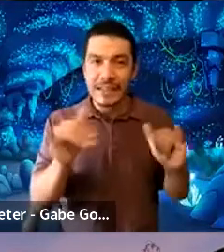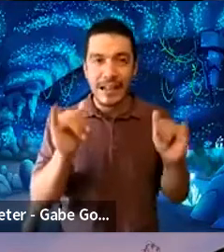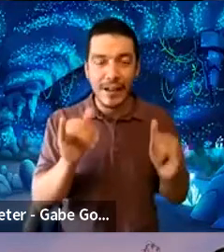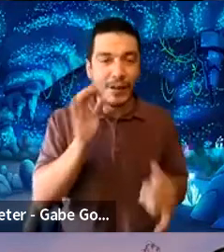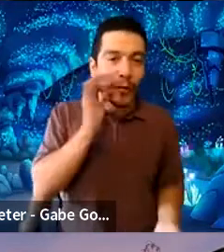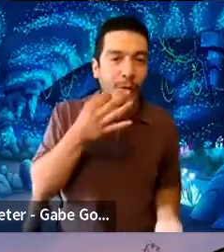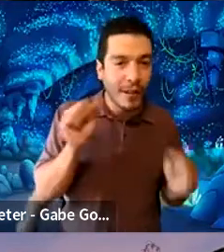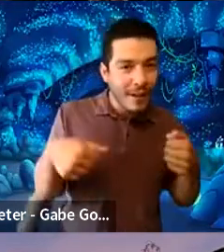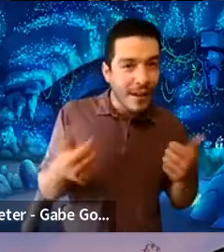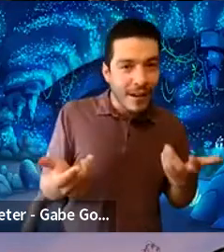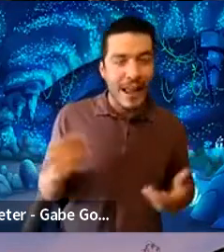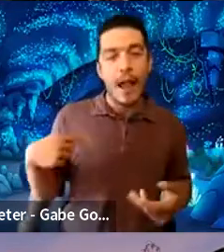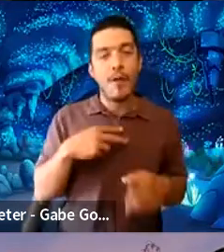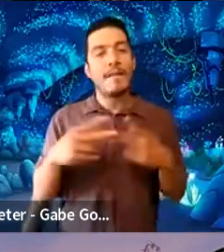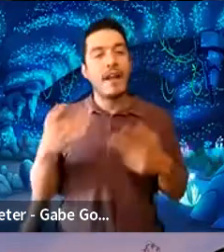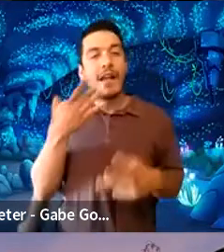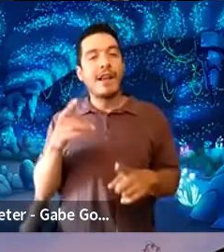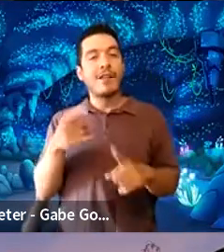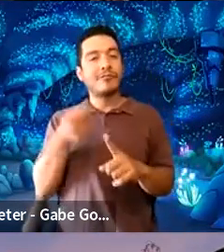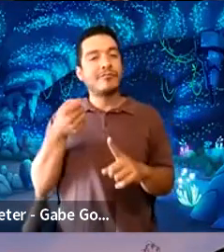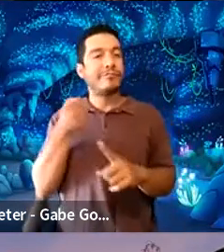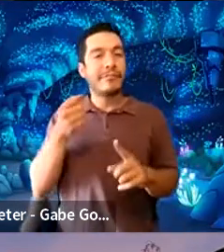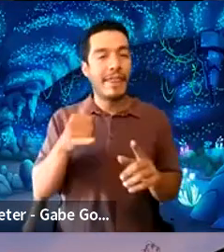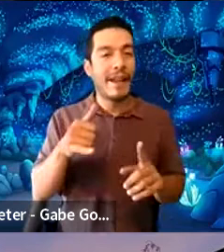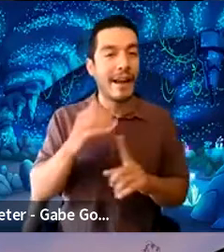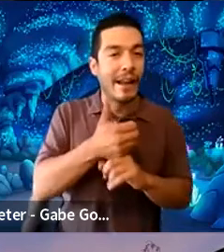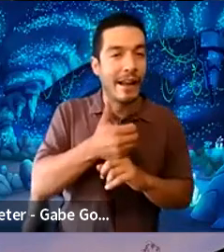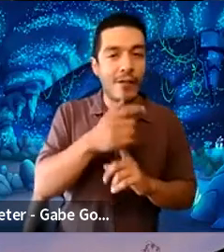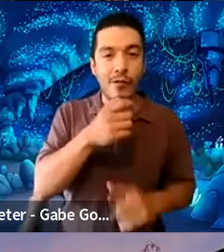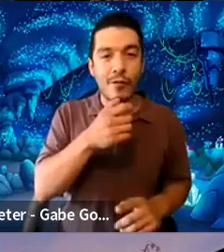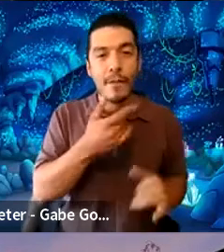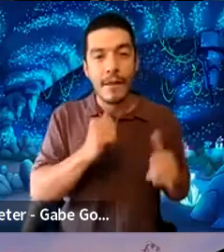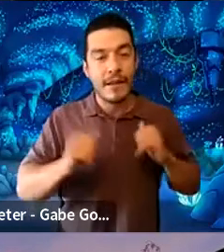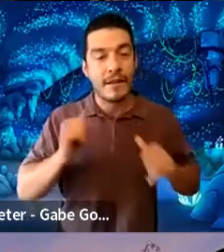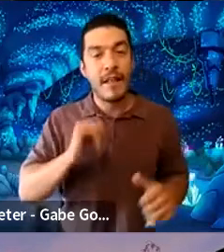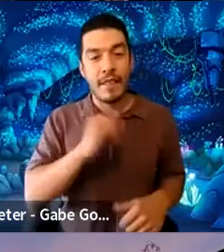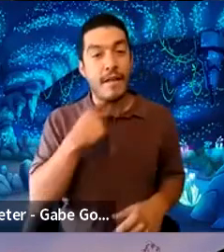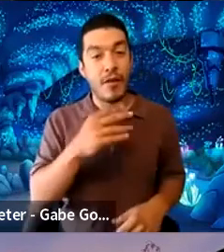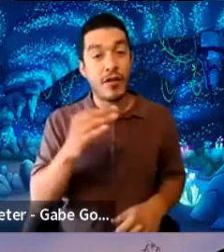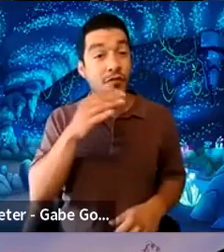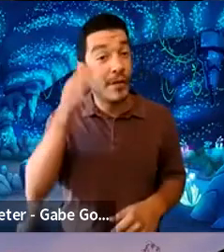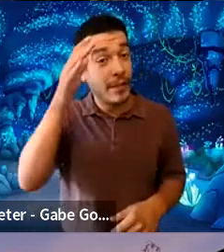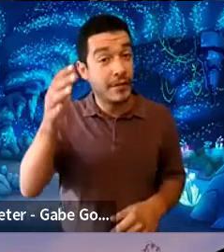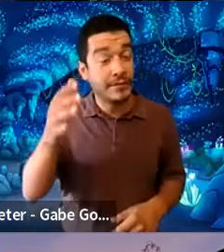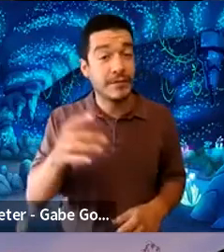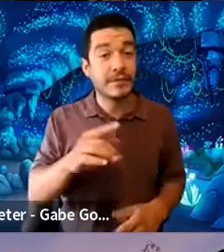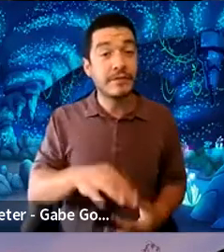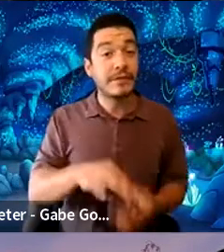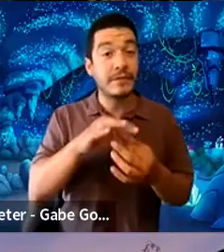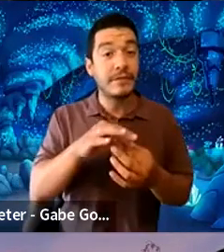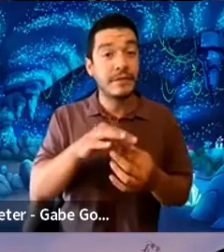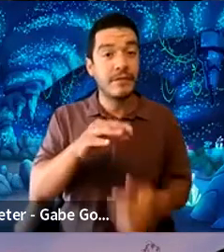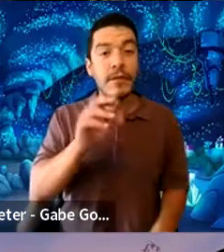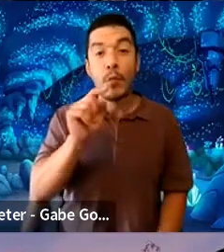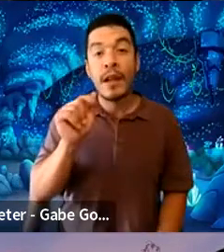it. And we were very lucky to get the actors that we had doing the voices of the grandparents, particularly Loretta